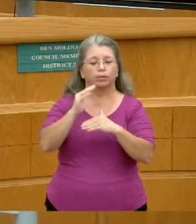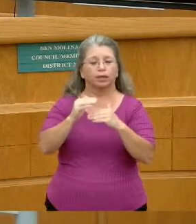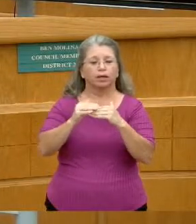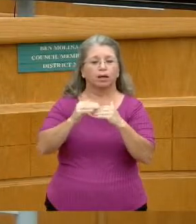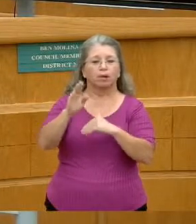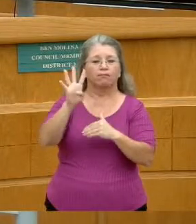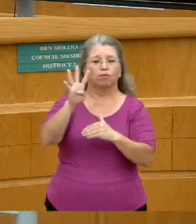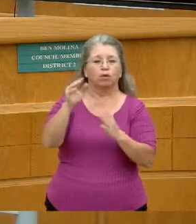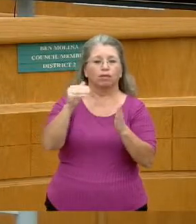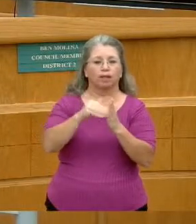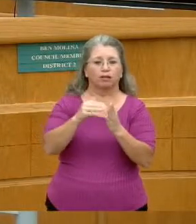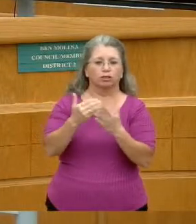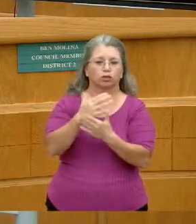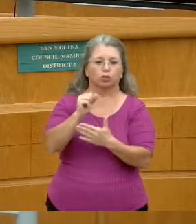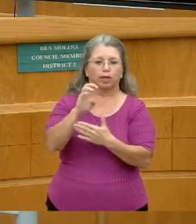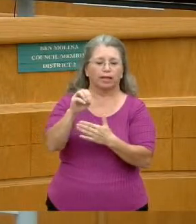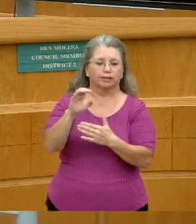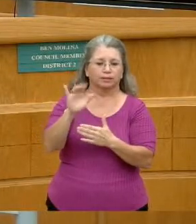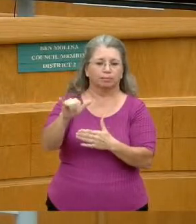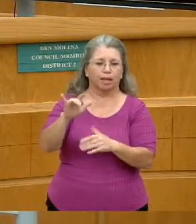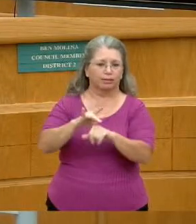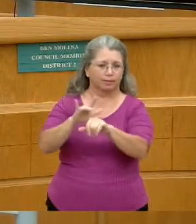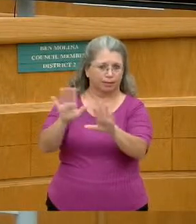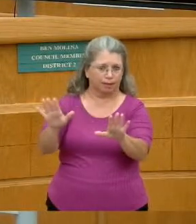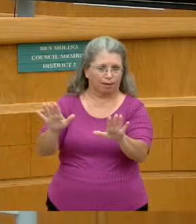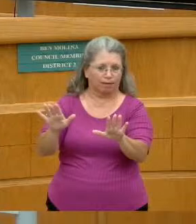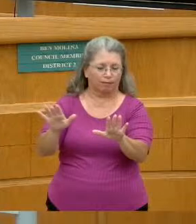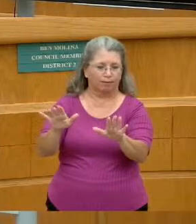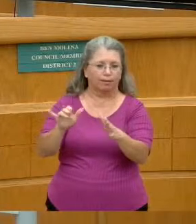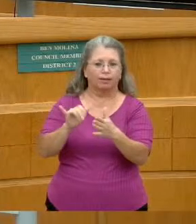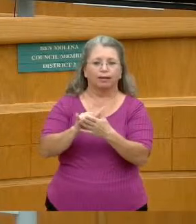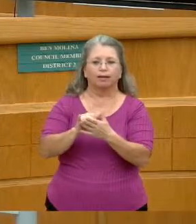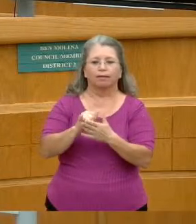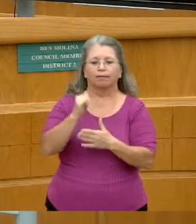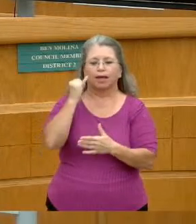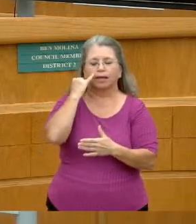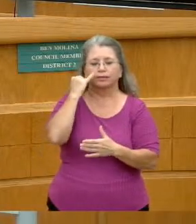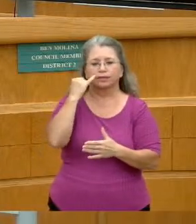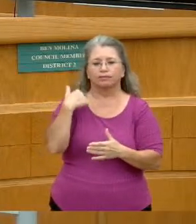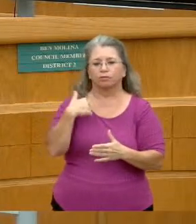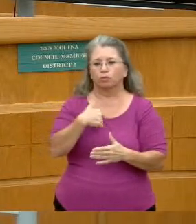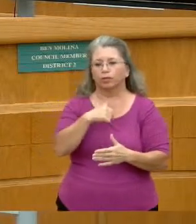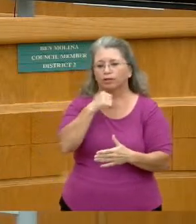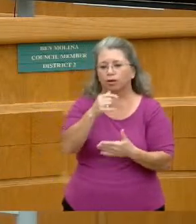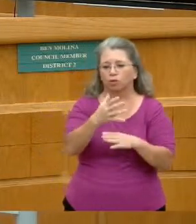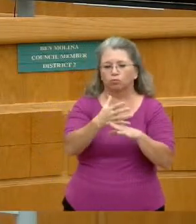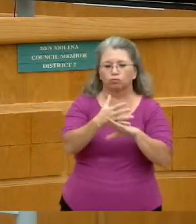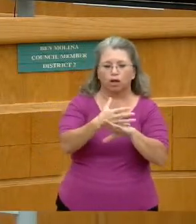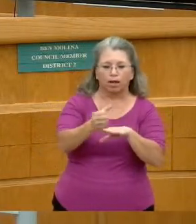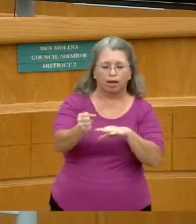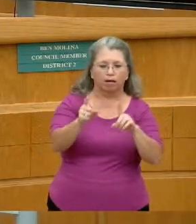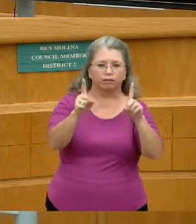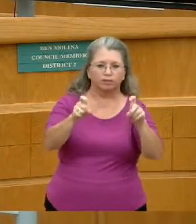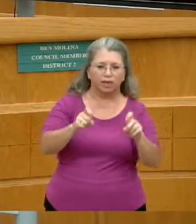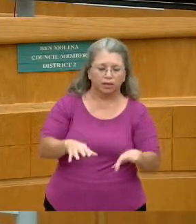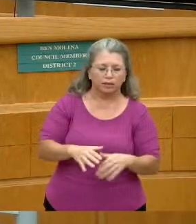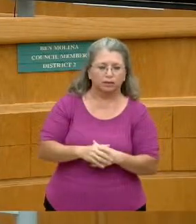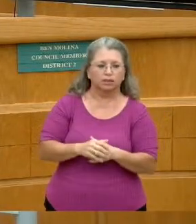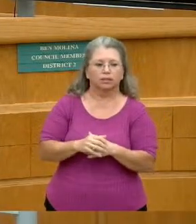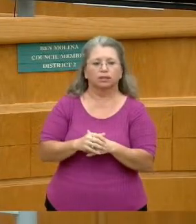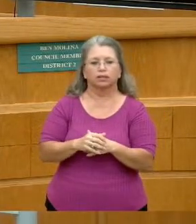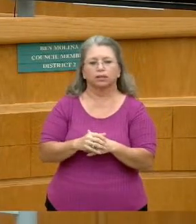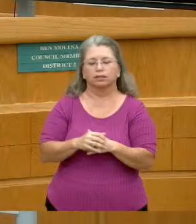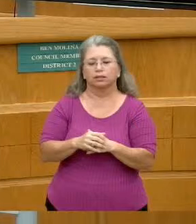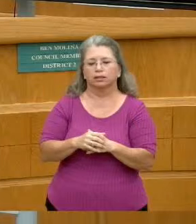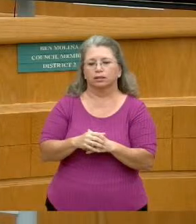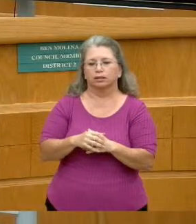Sunday. Now, that's if the testing doesn't max out and there's not limitations on the number of people that